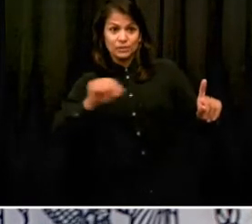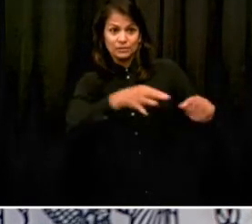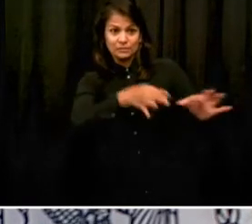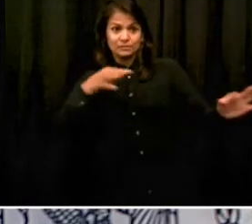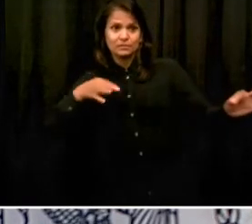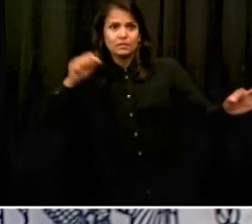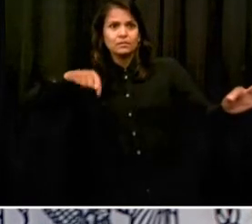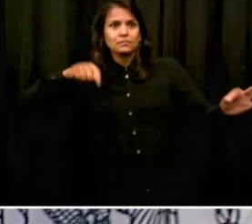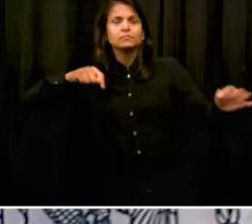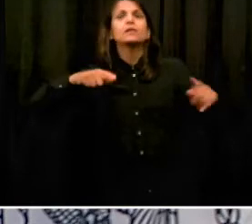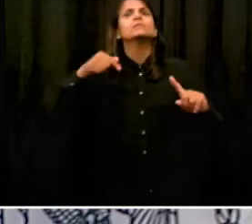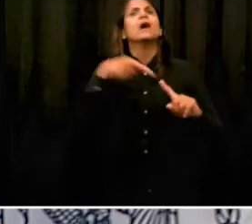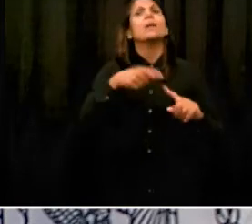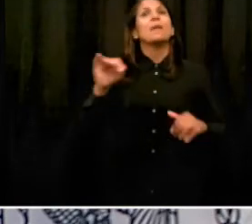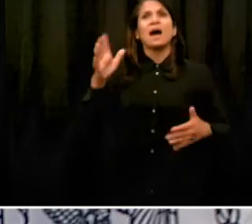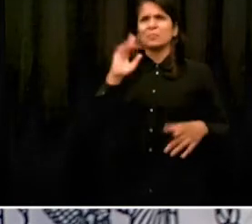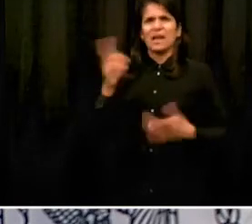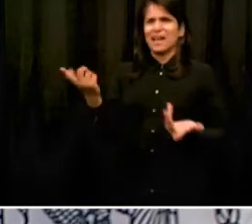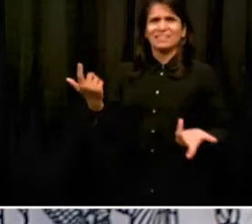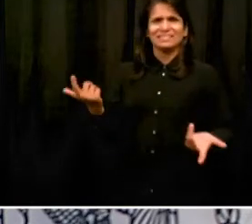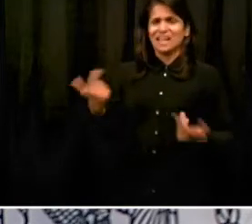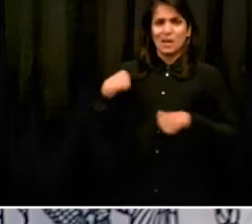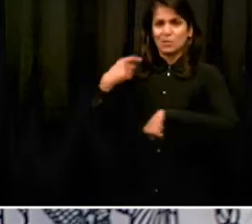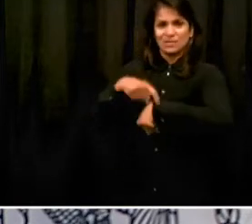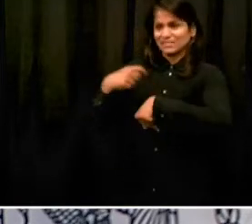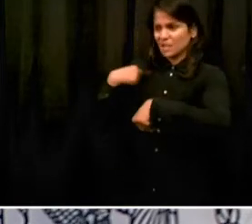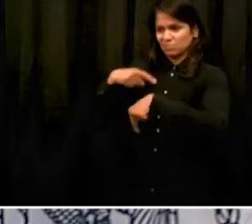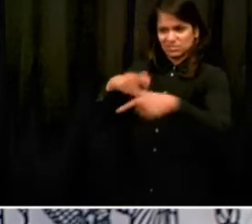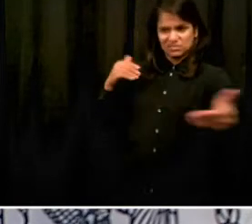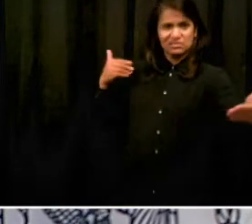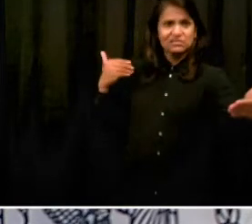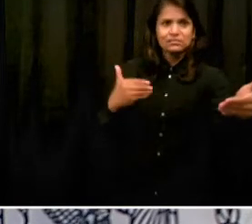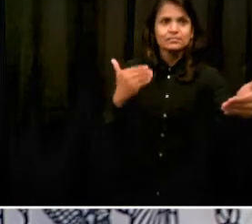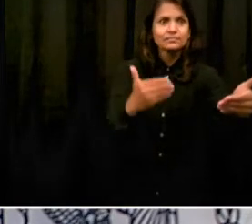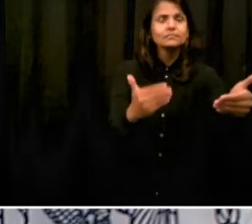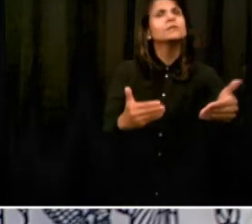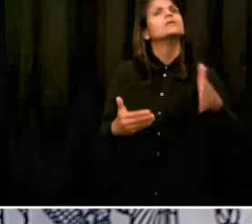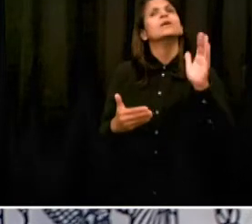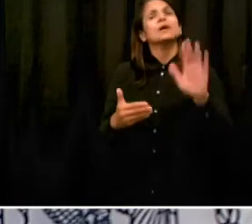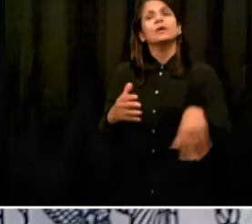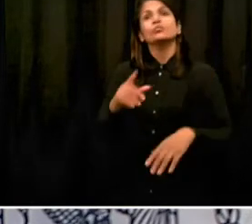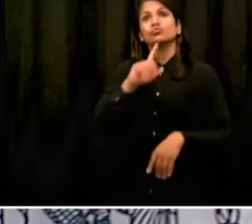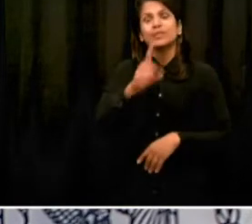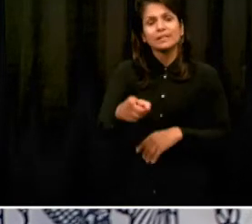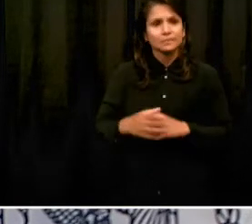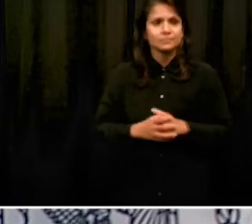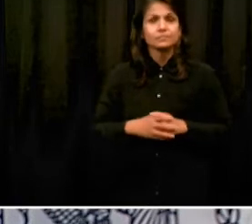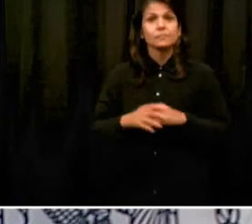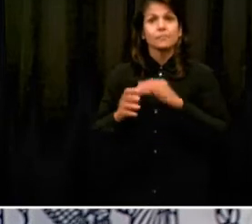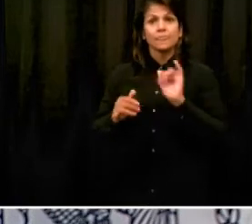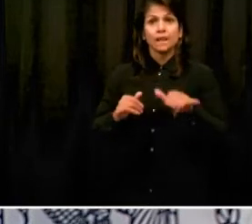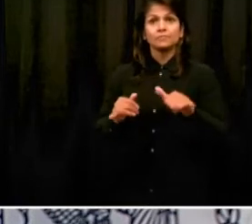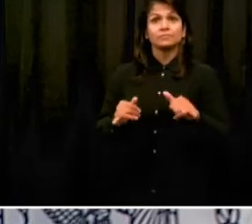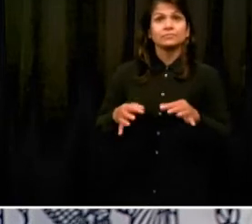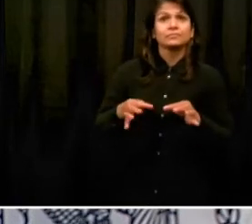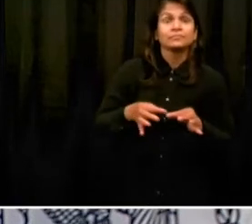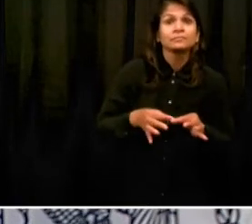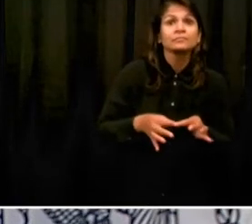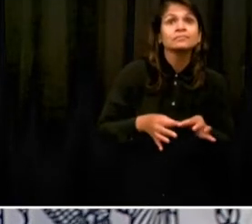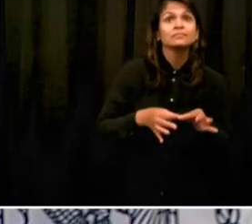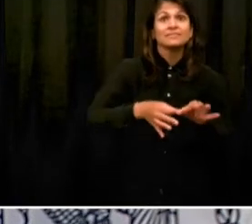cynical to move the goalposts after a pandemic, so much dislocation, to tell people they had a certain amount of time and then,